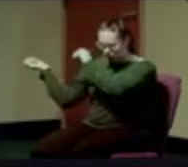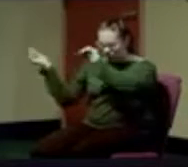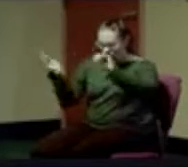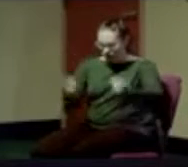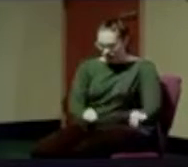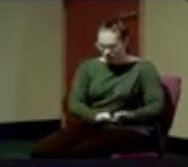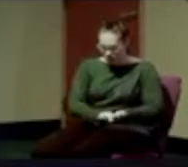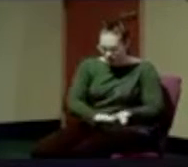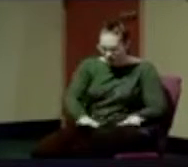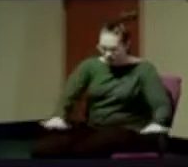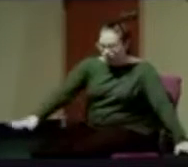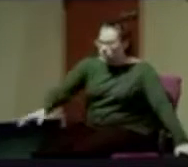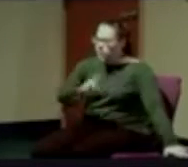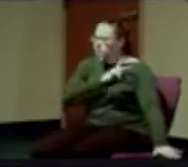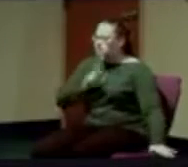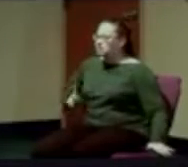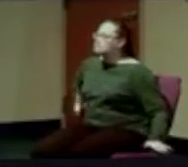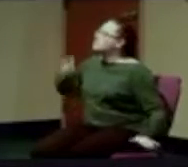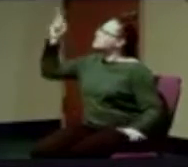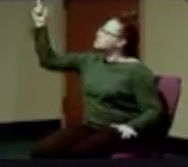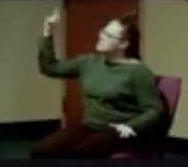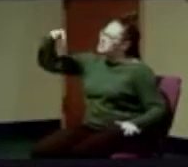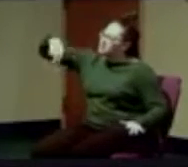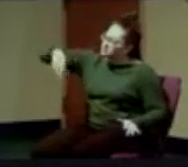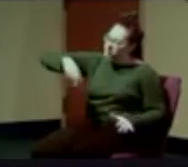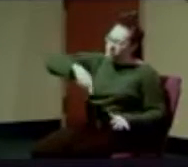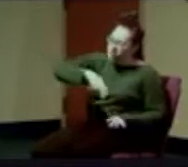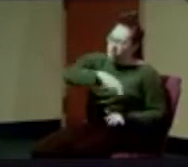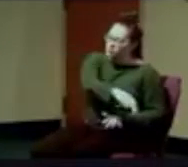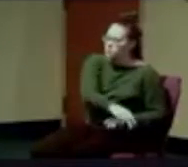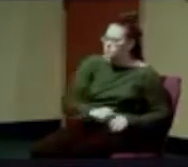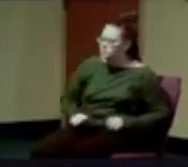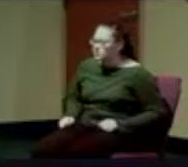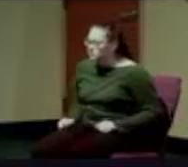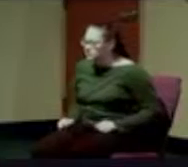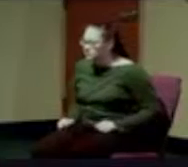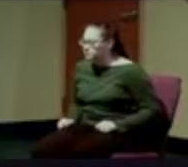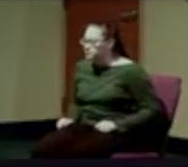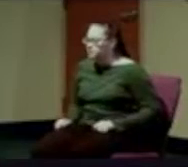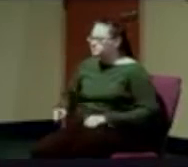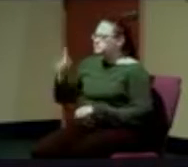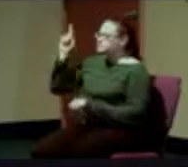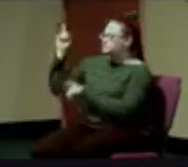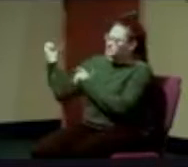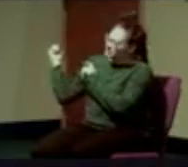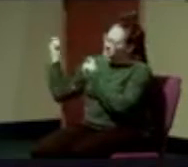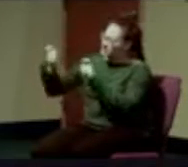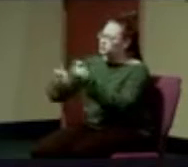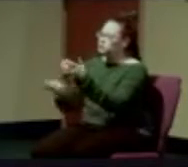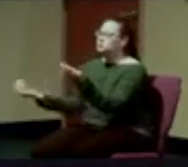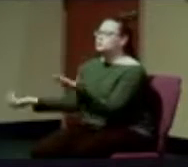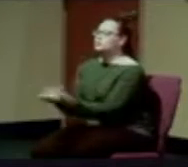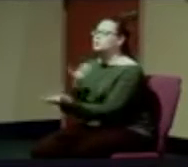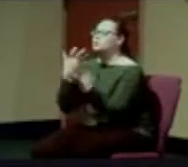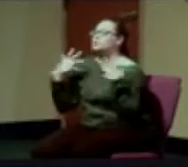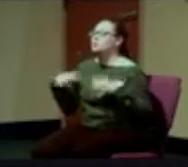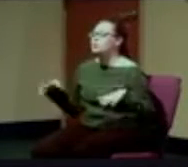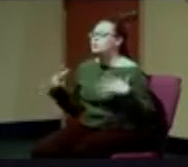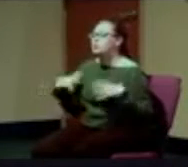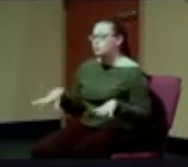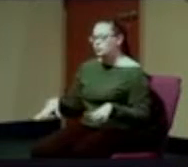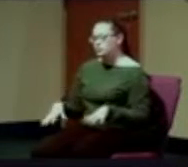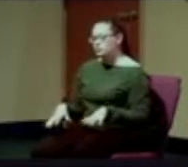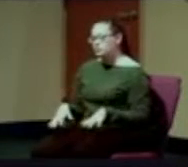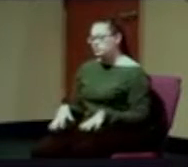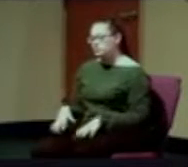placed, and the King has ridden over them. And he's given you a new set of clothes.